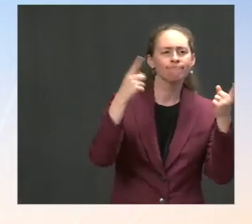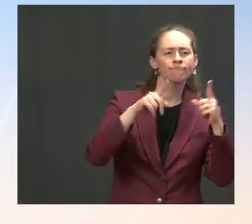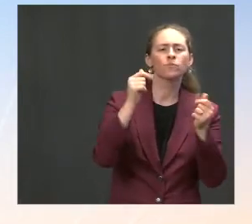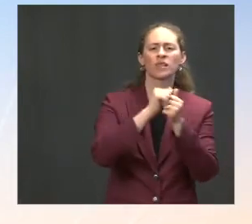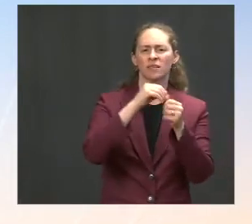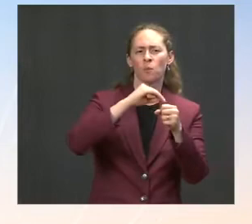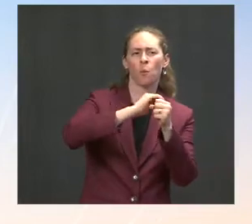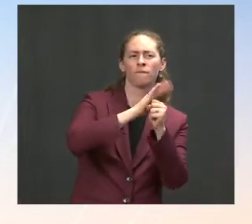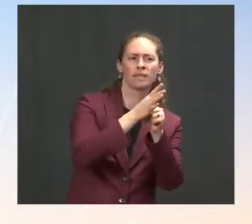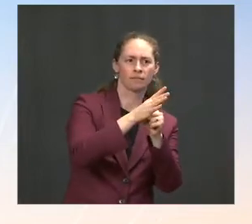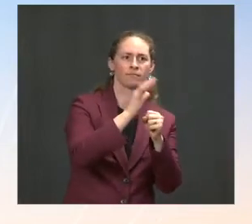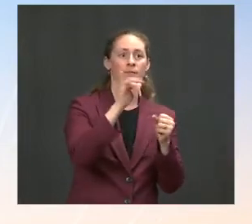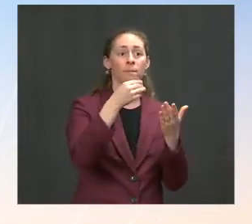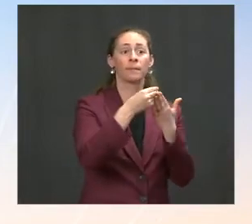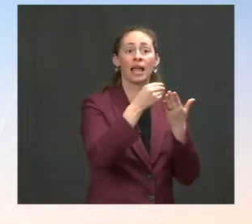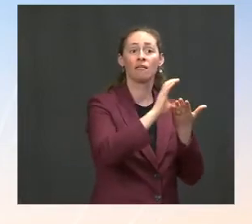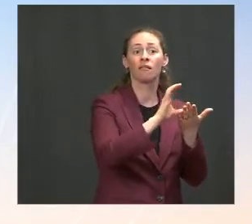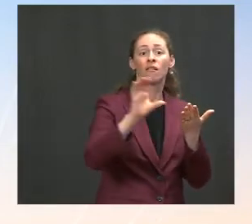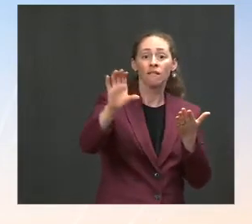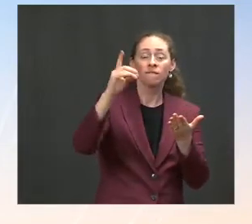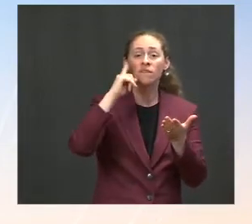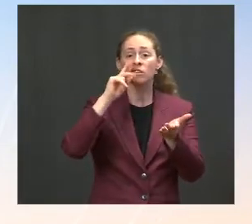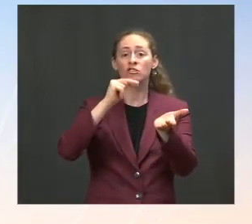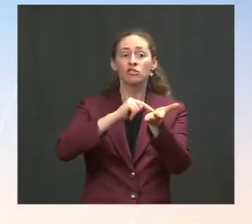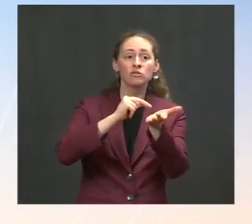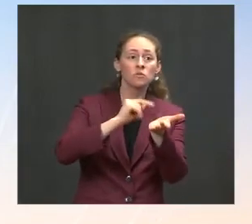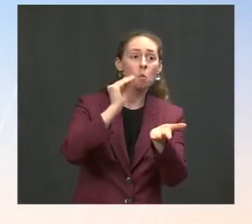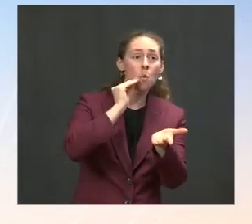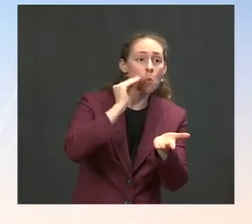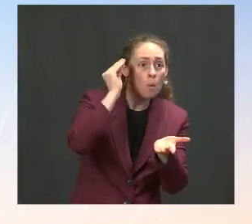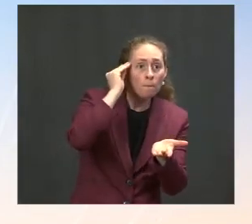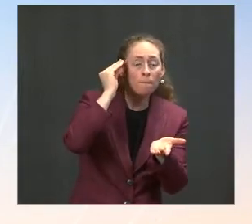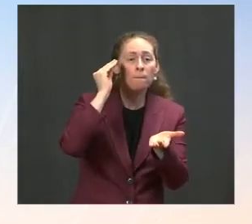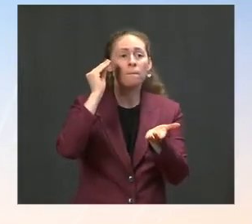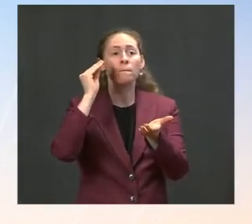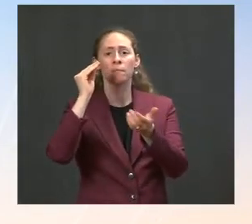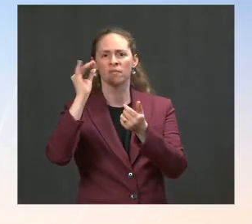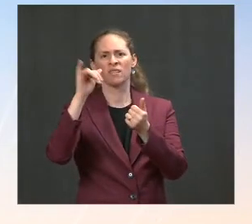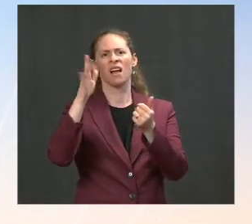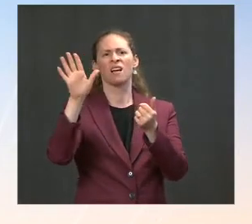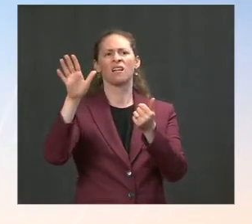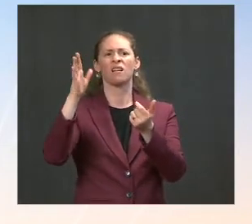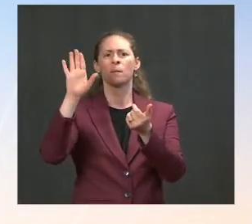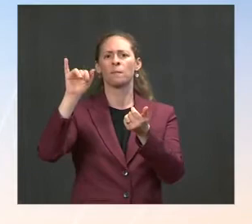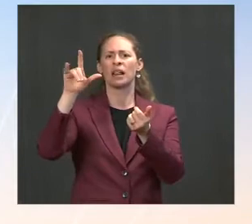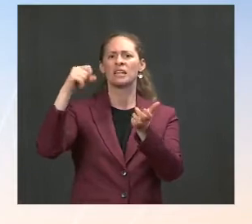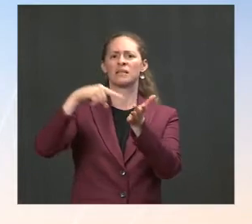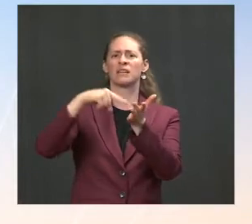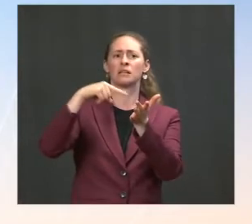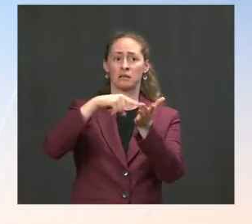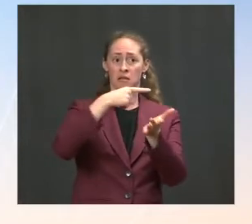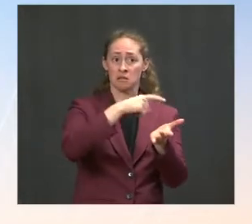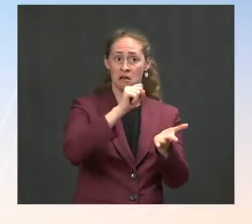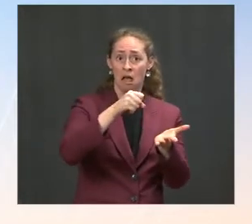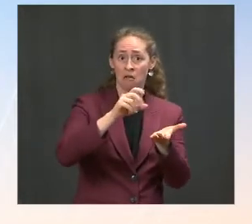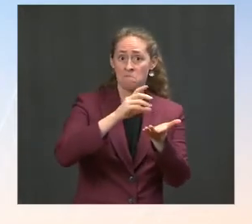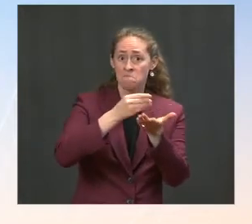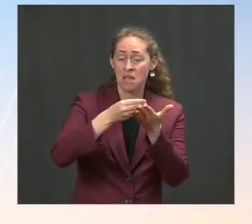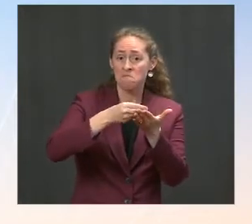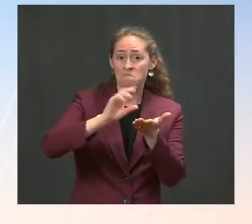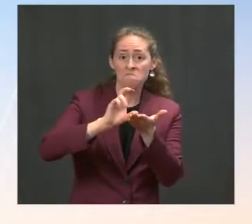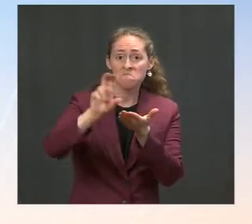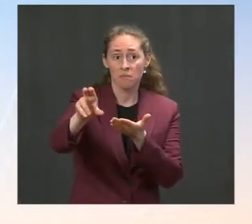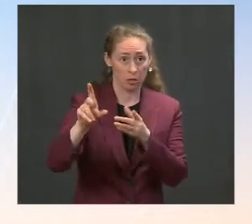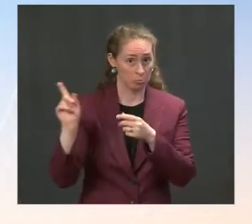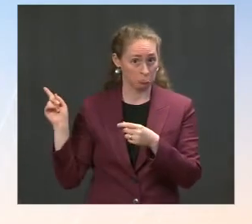hospitals and nursing homes to pay for parts of the bill. Is that something the White House would support? Well, there's a range of